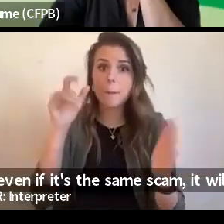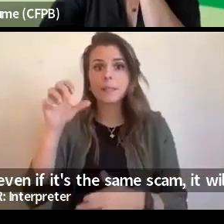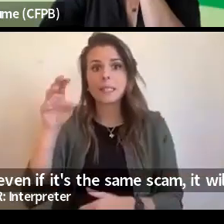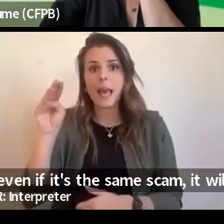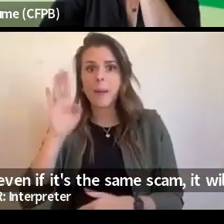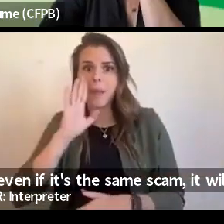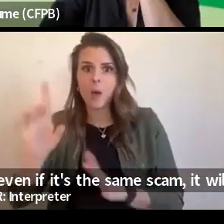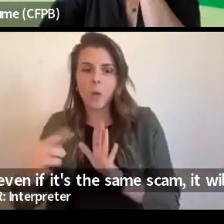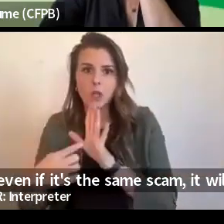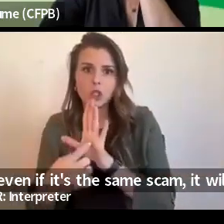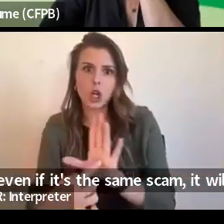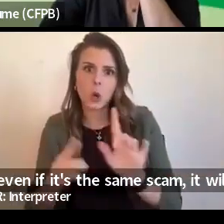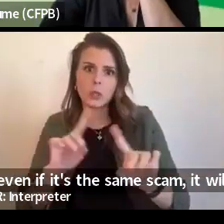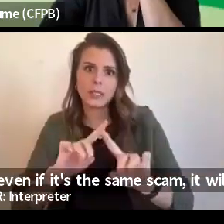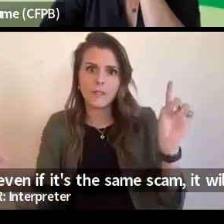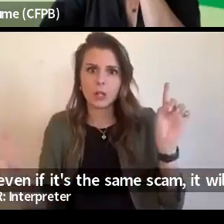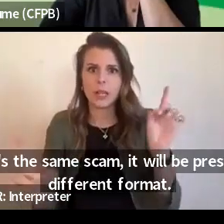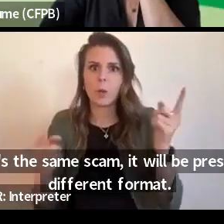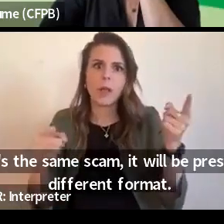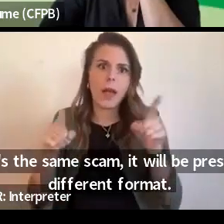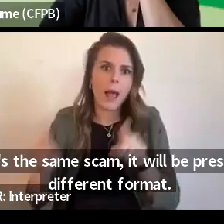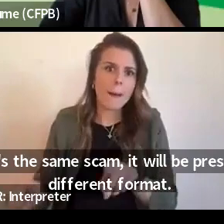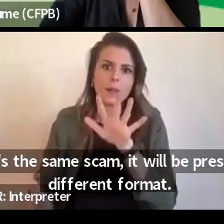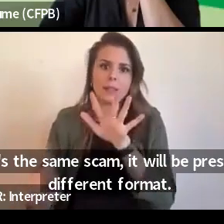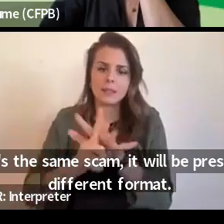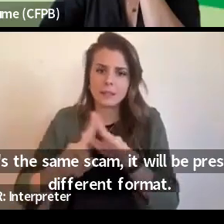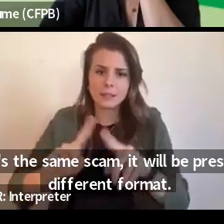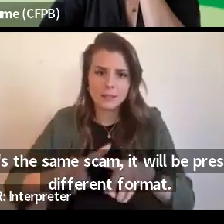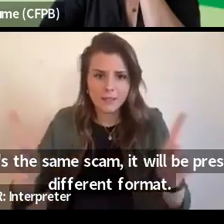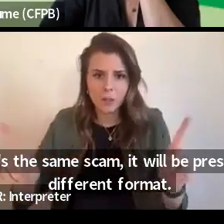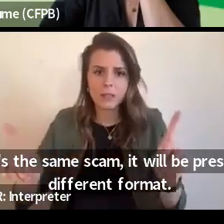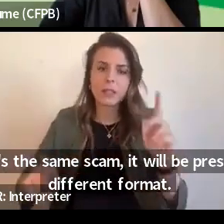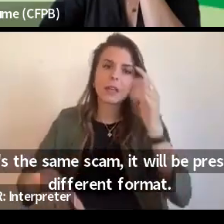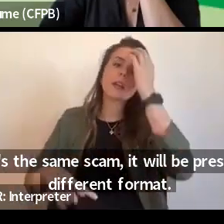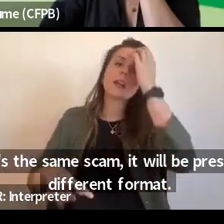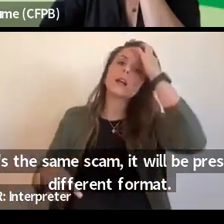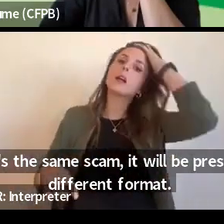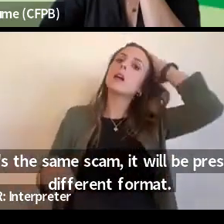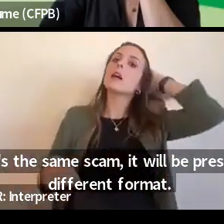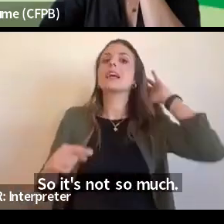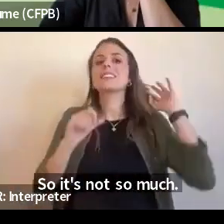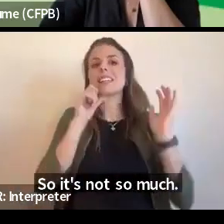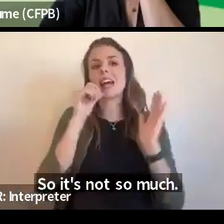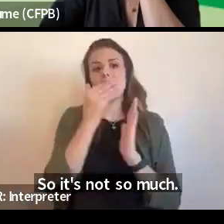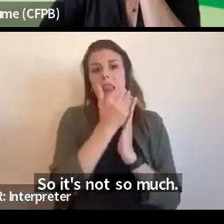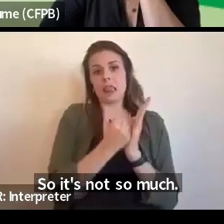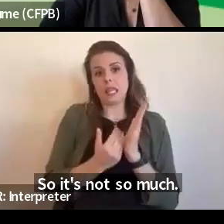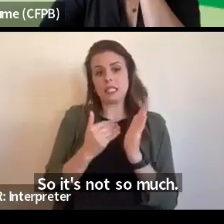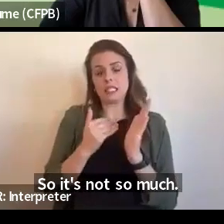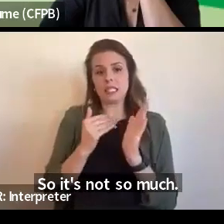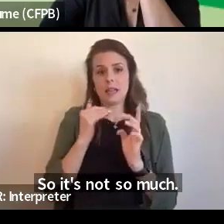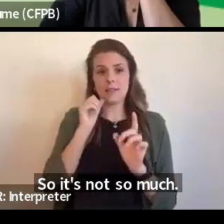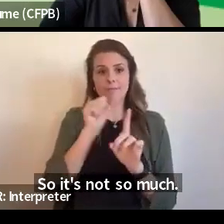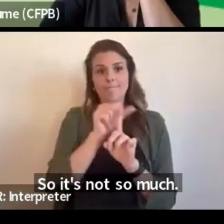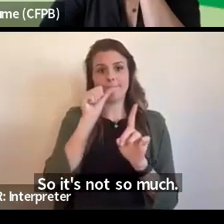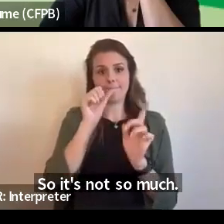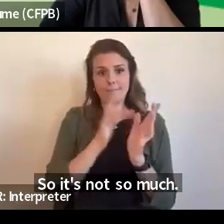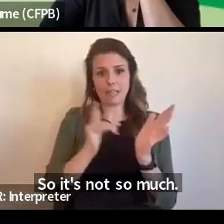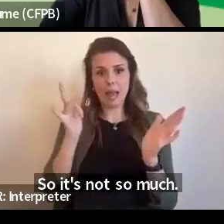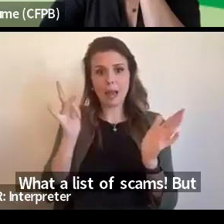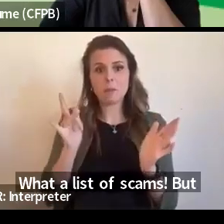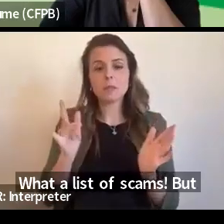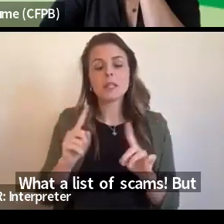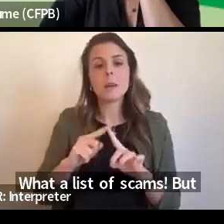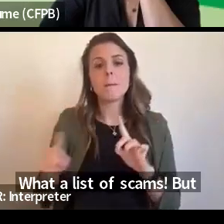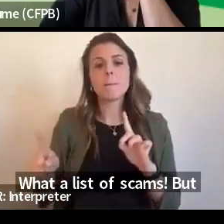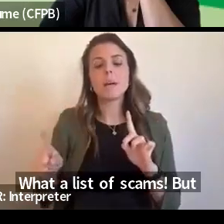format. So it's not so much what a list of scams, but a list of